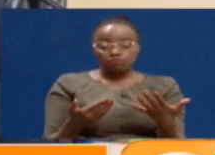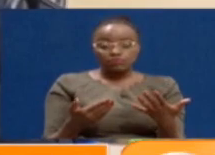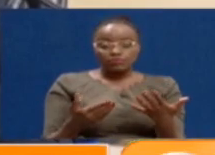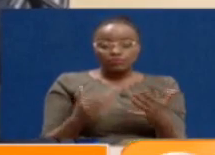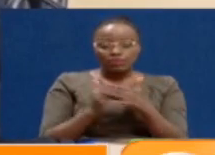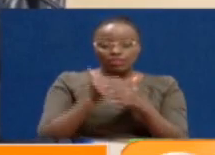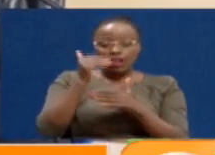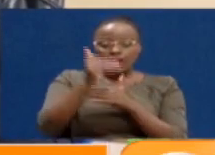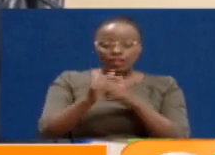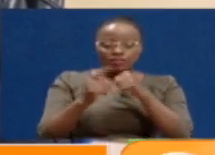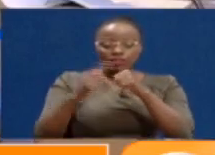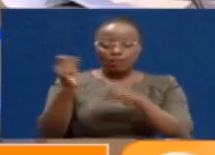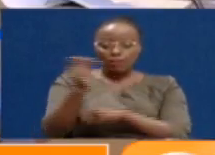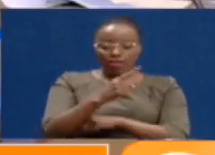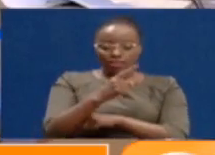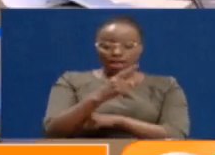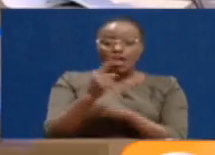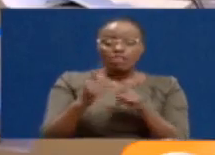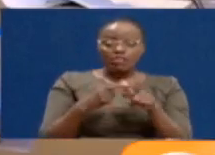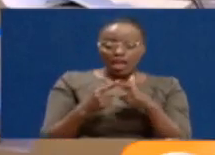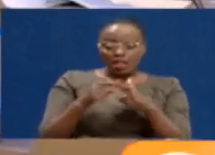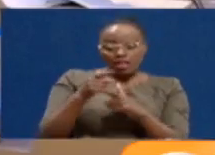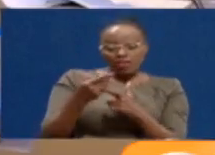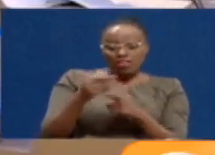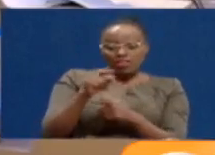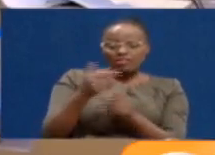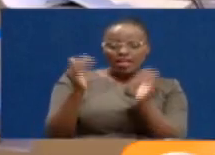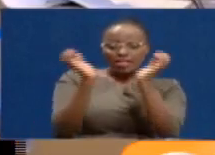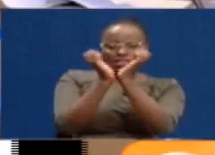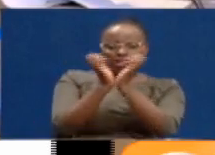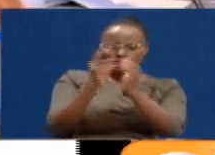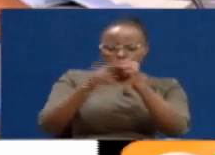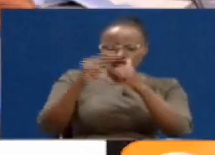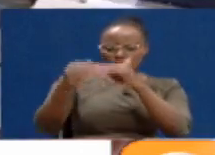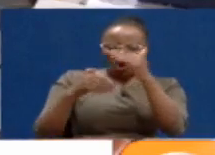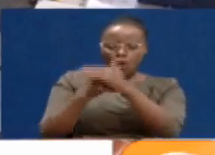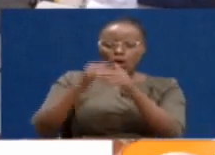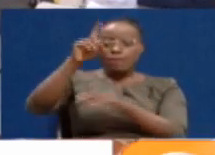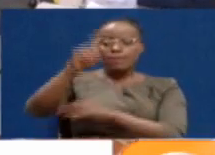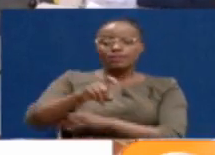that in the next 6 months or so, that these 7 stadiums must be almost brought to completion.